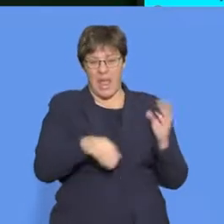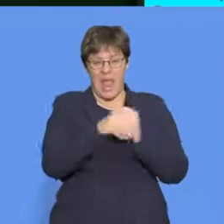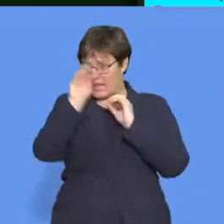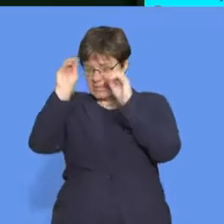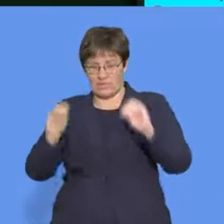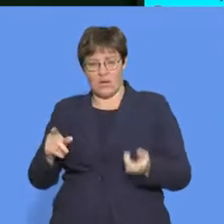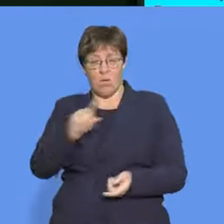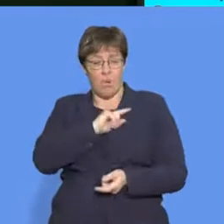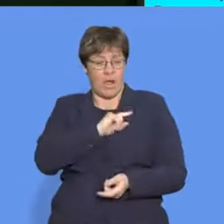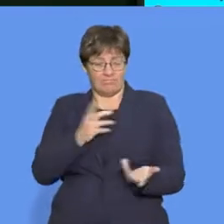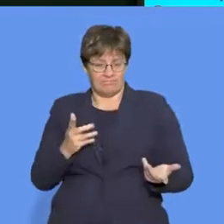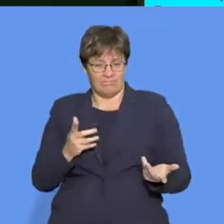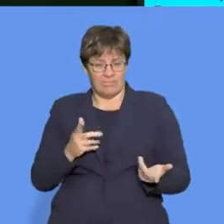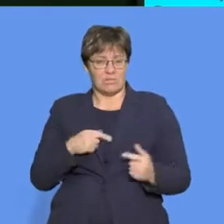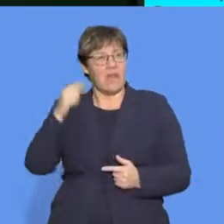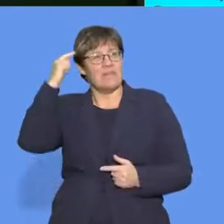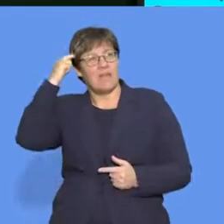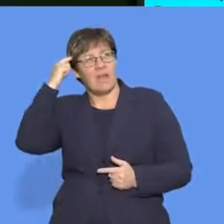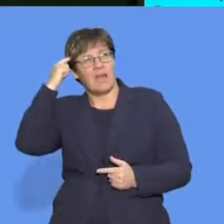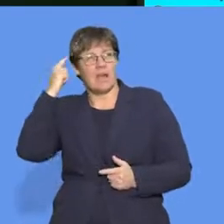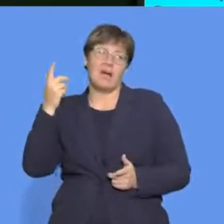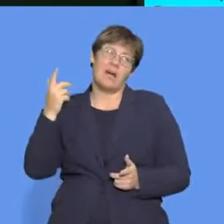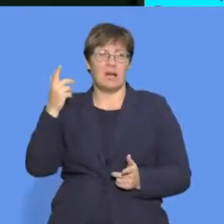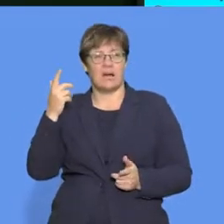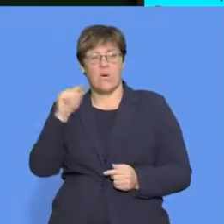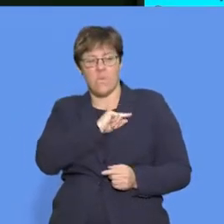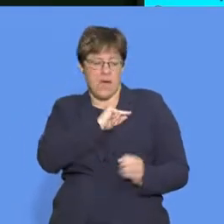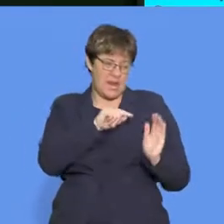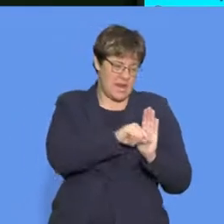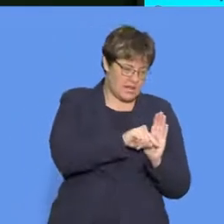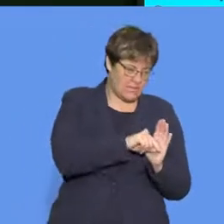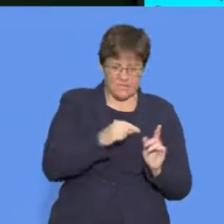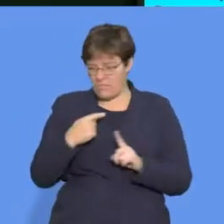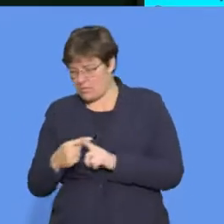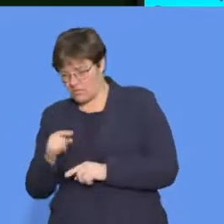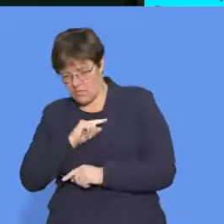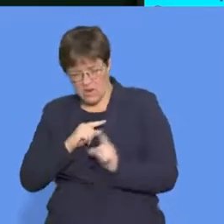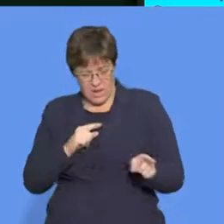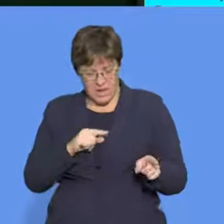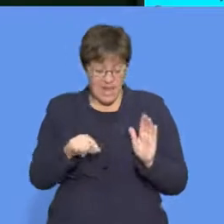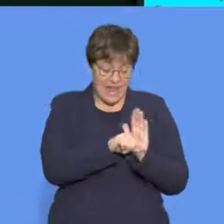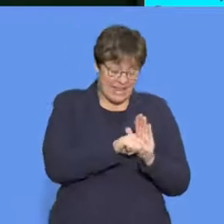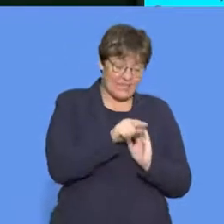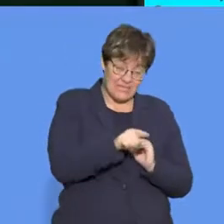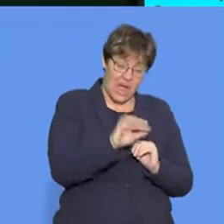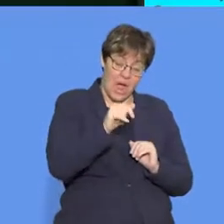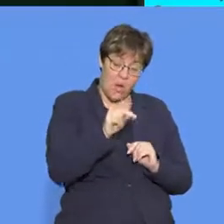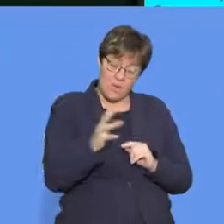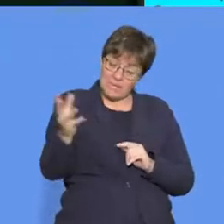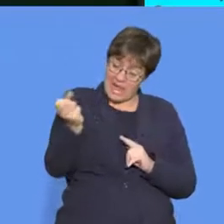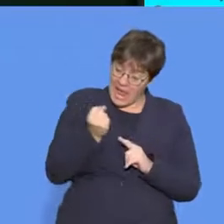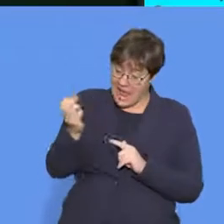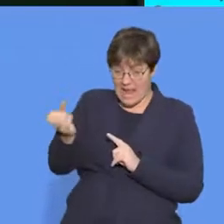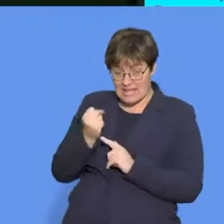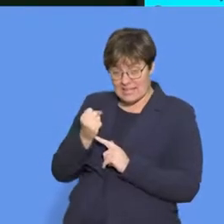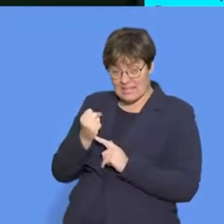detail. If you're not sure why it's positive, let's just think that through, or why it's negative. Remember, for the ions